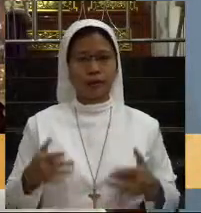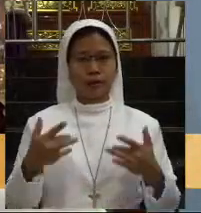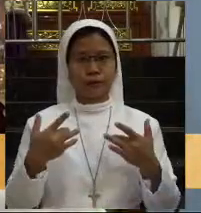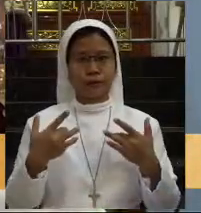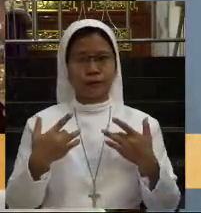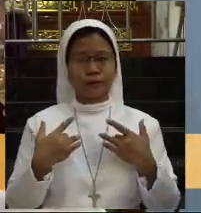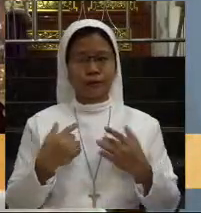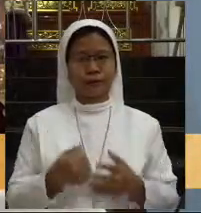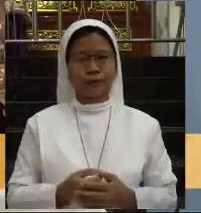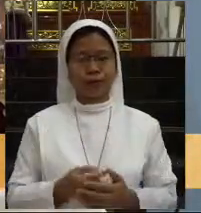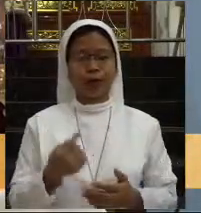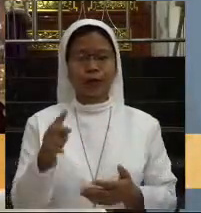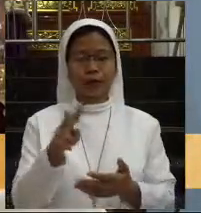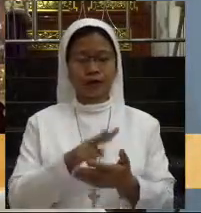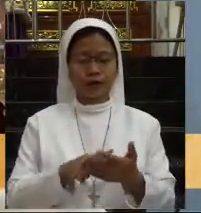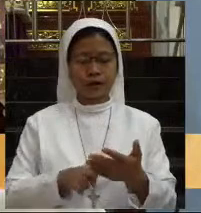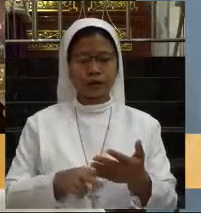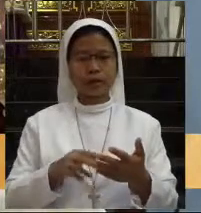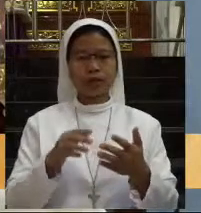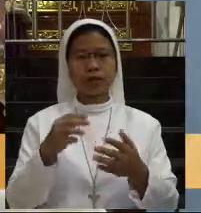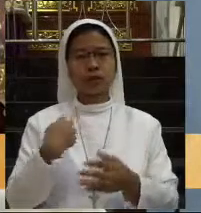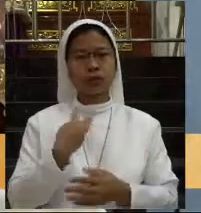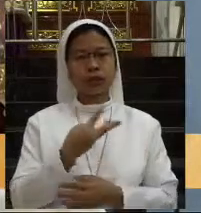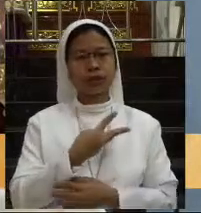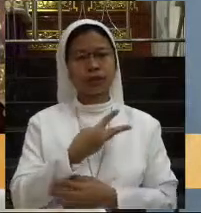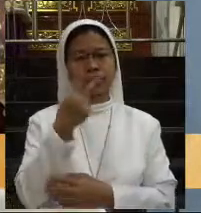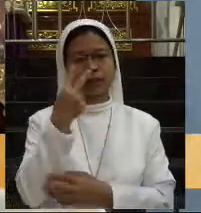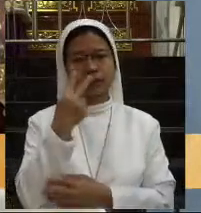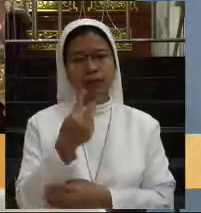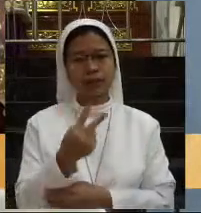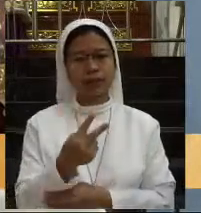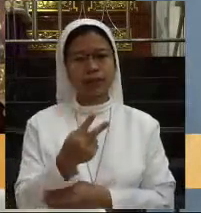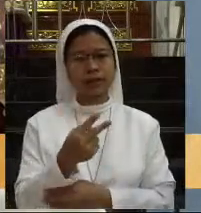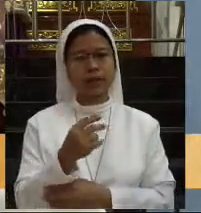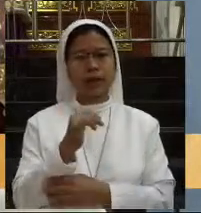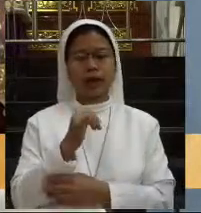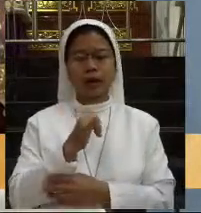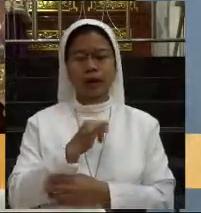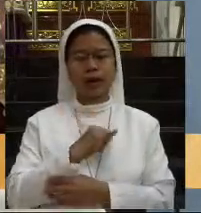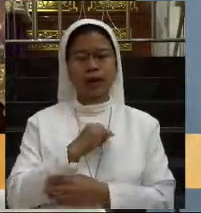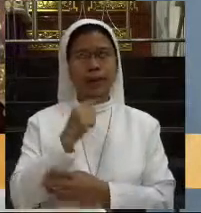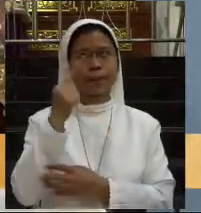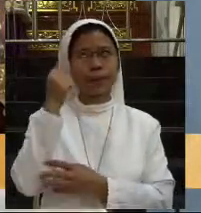In the readings we see, I was toying with my imagination.